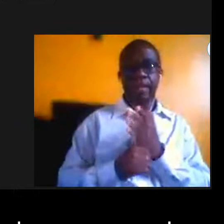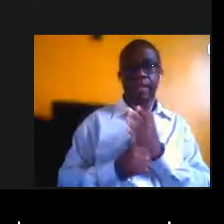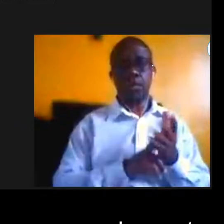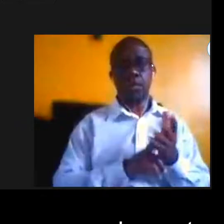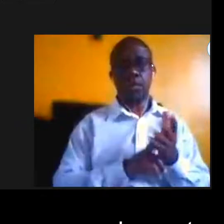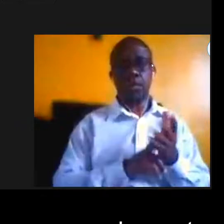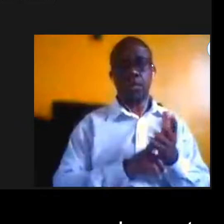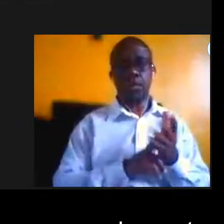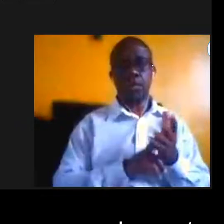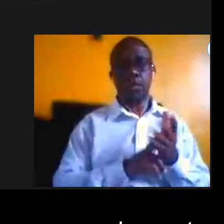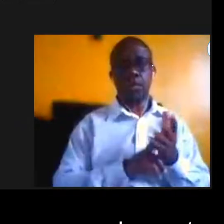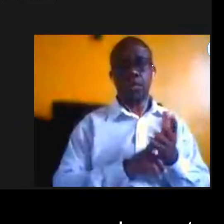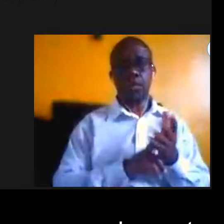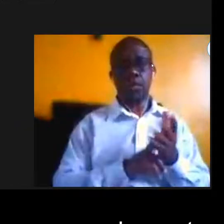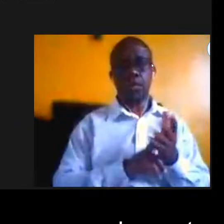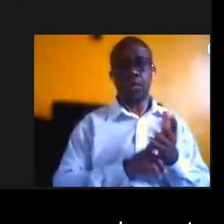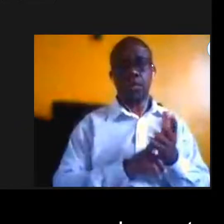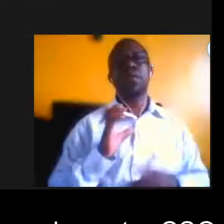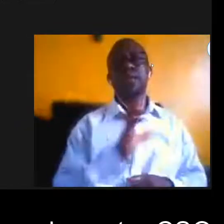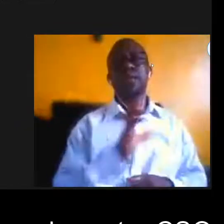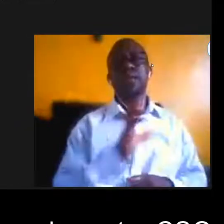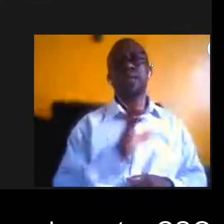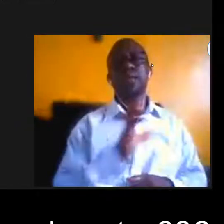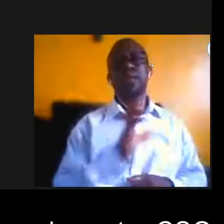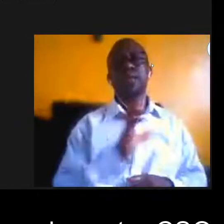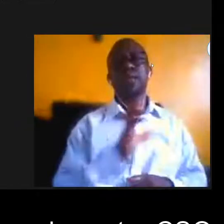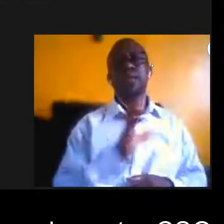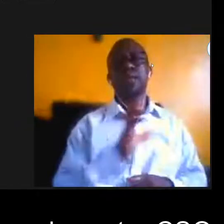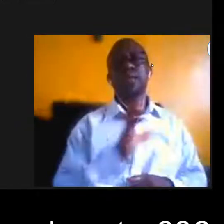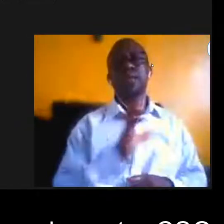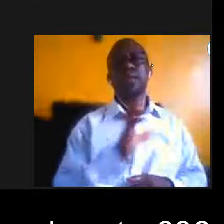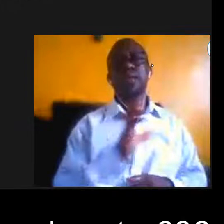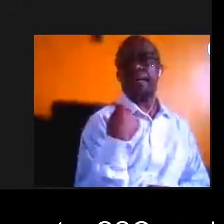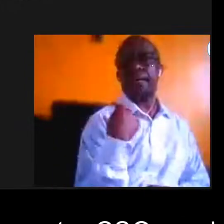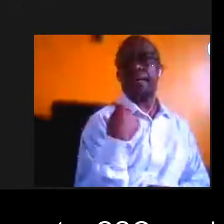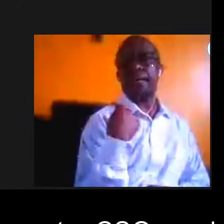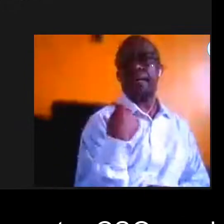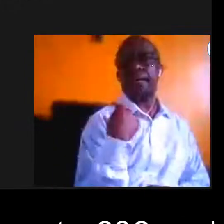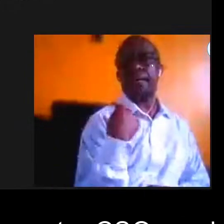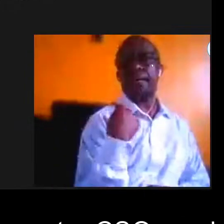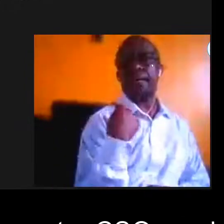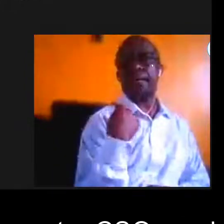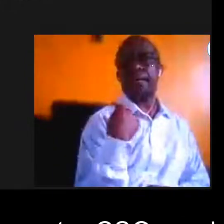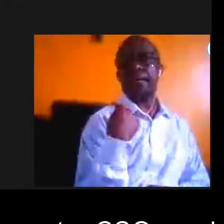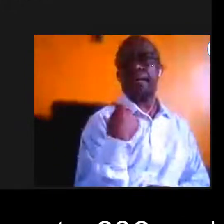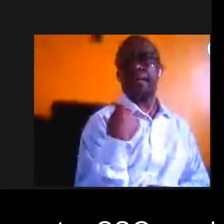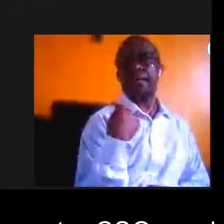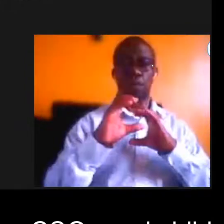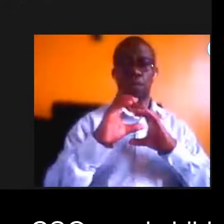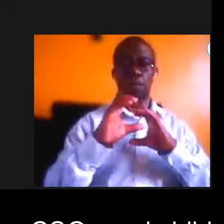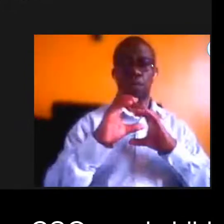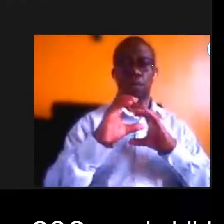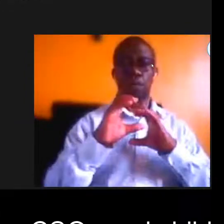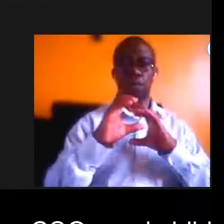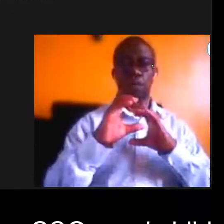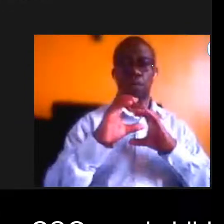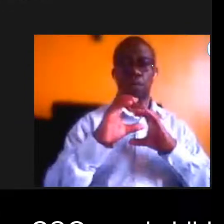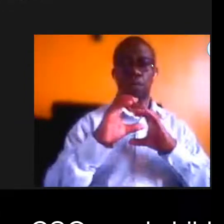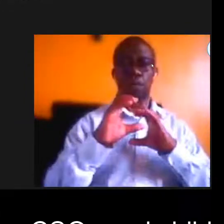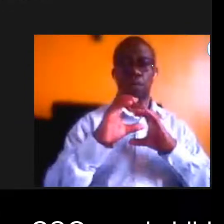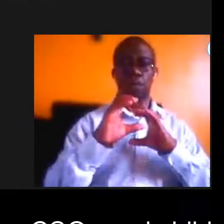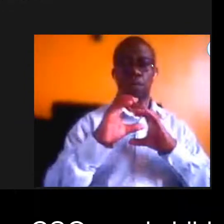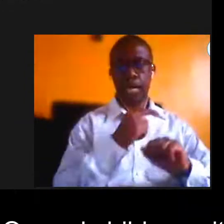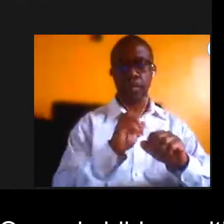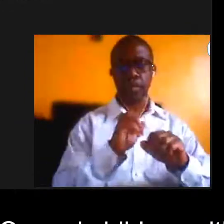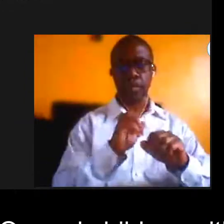But recently, there's been a revamp of the communication mechanism that we've been using with the committee.